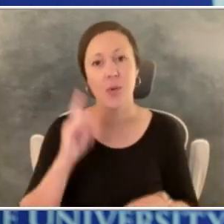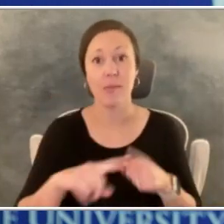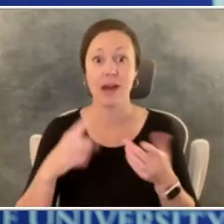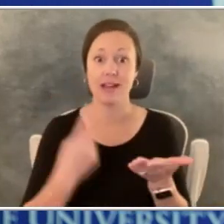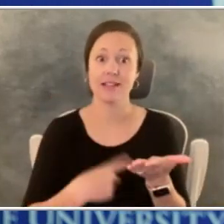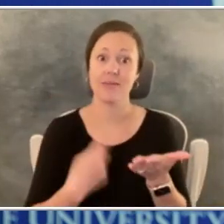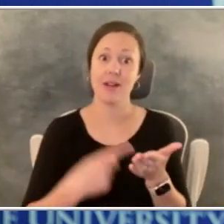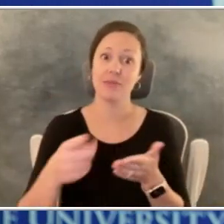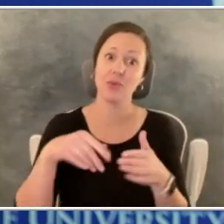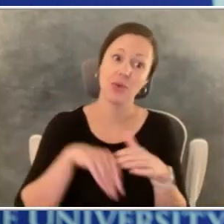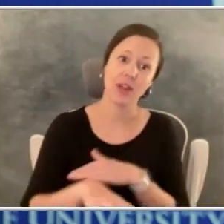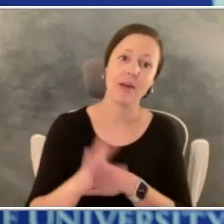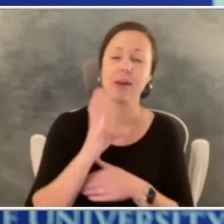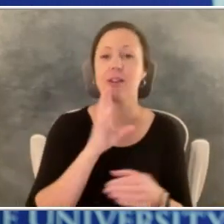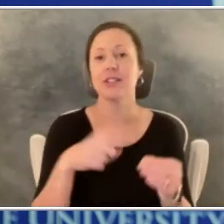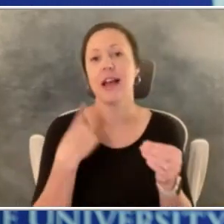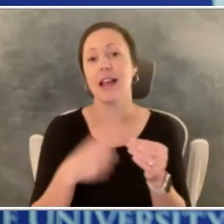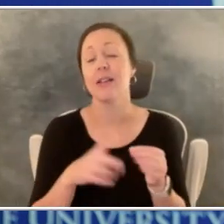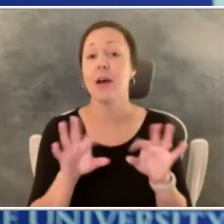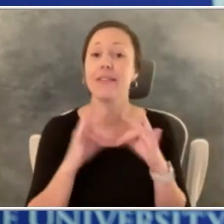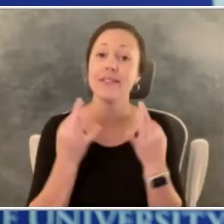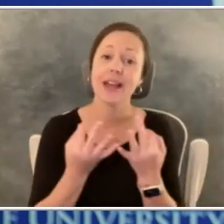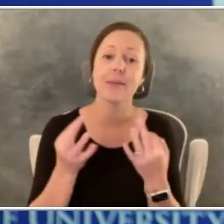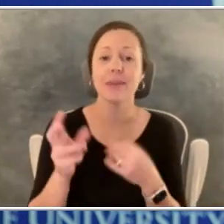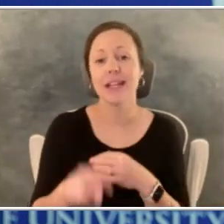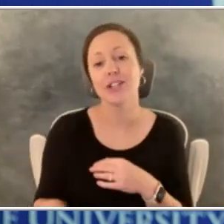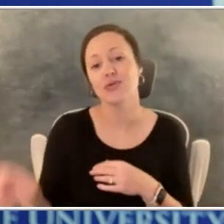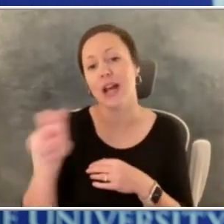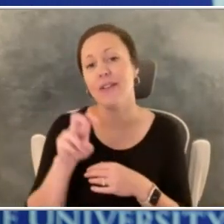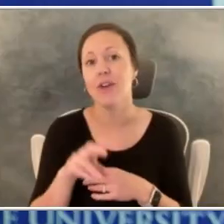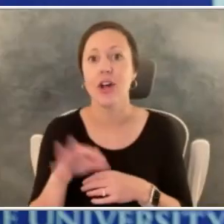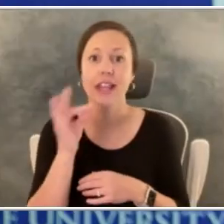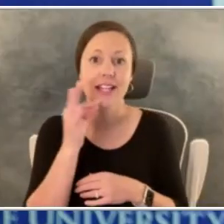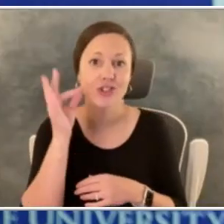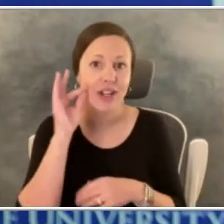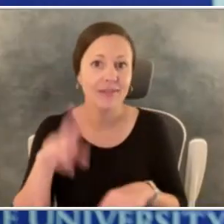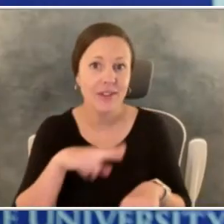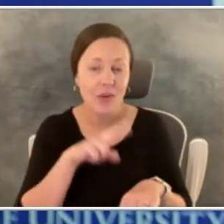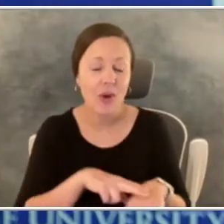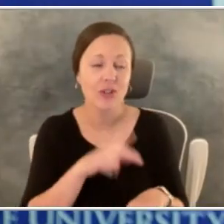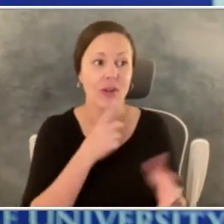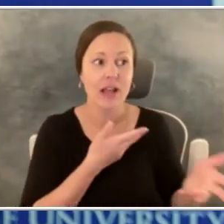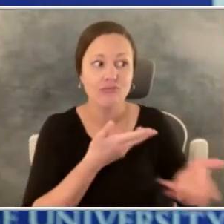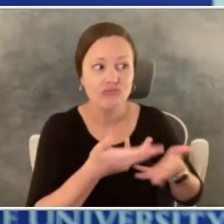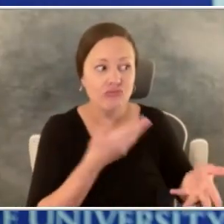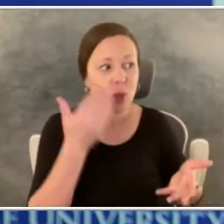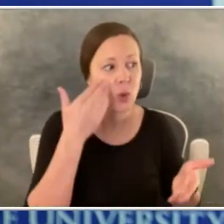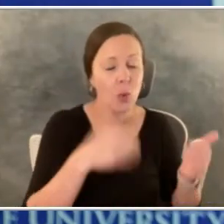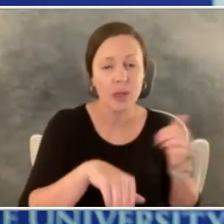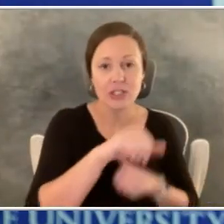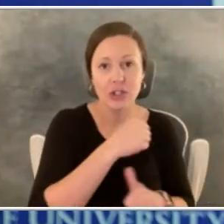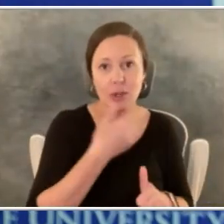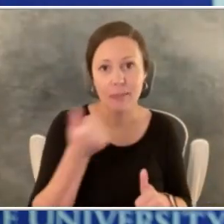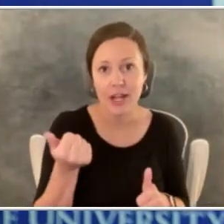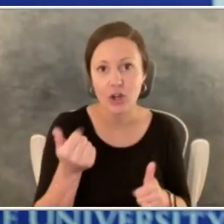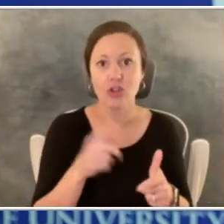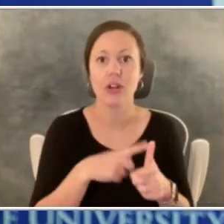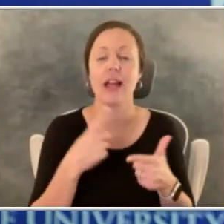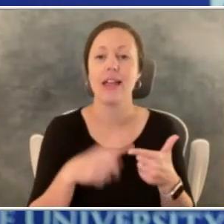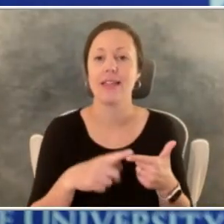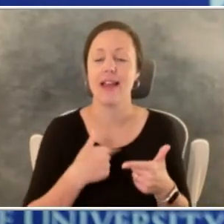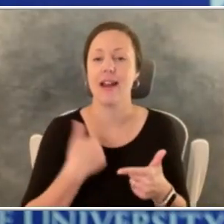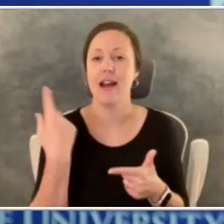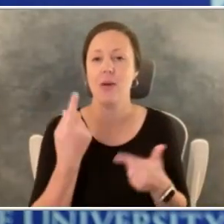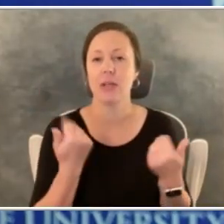about family, travel, the chiefs, of course, getting to know each other. And then I always try to make